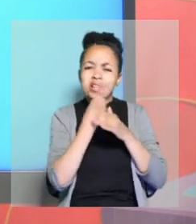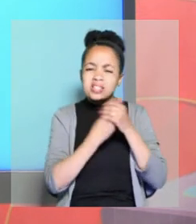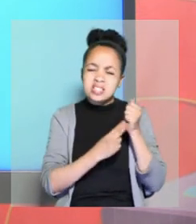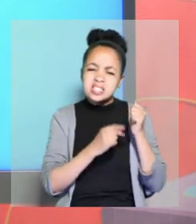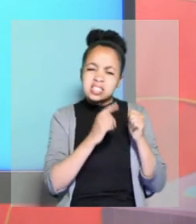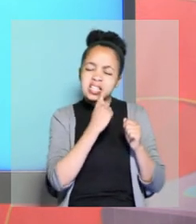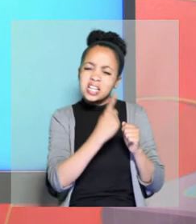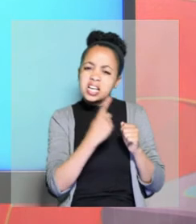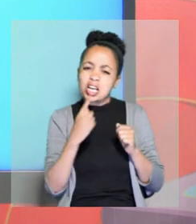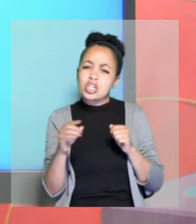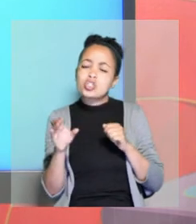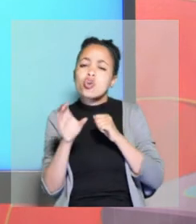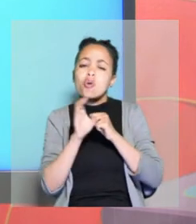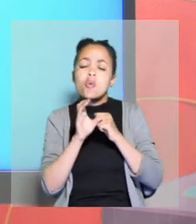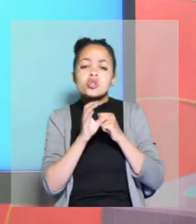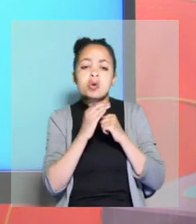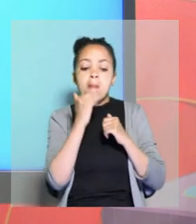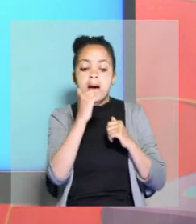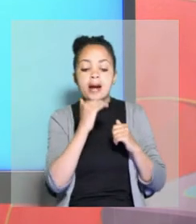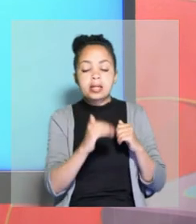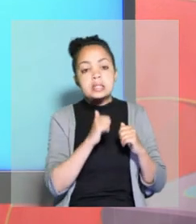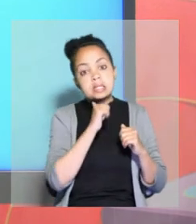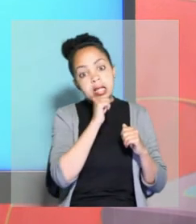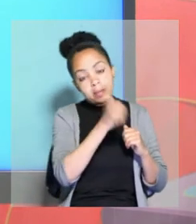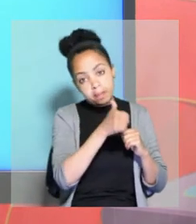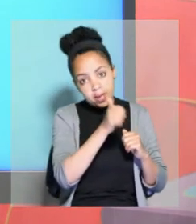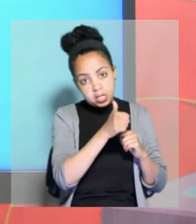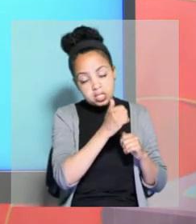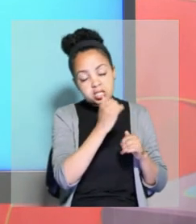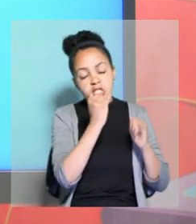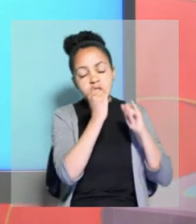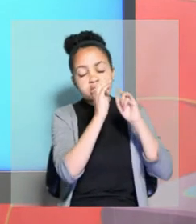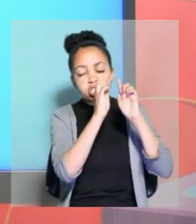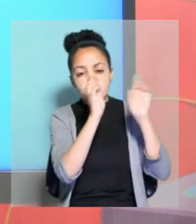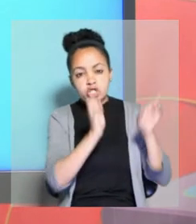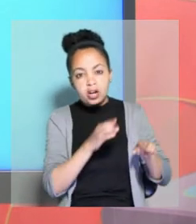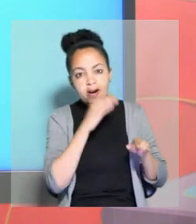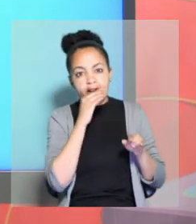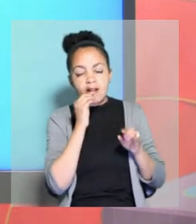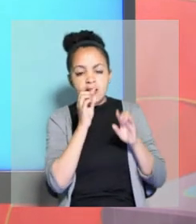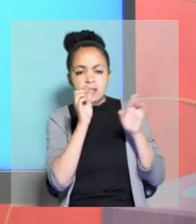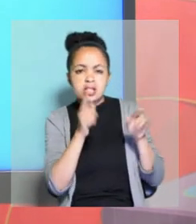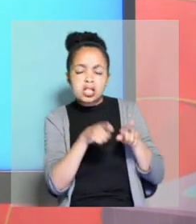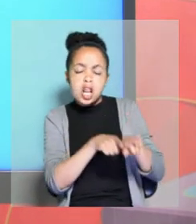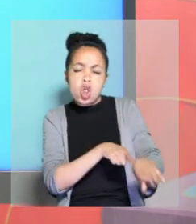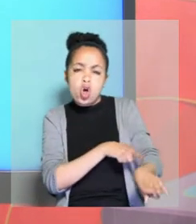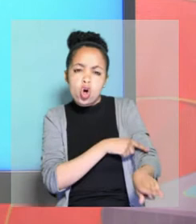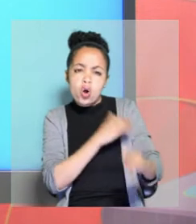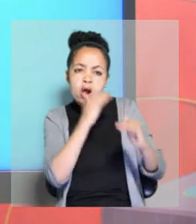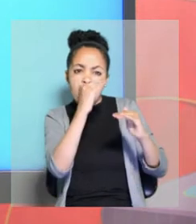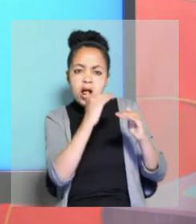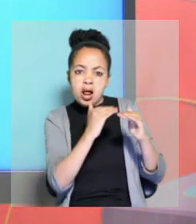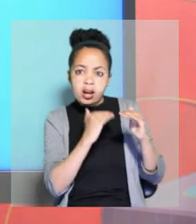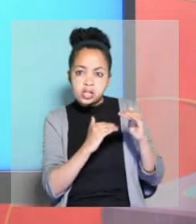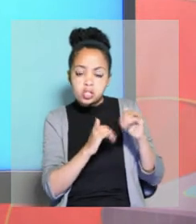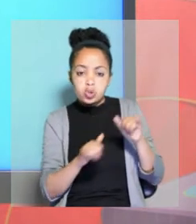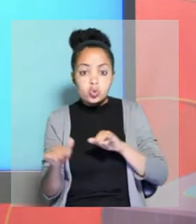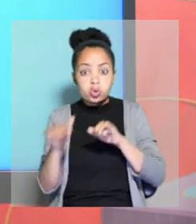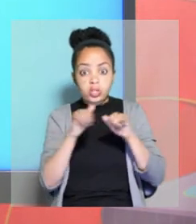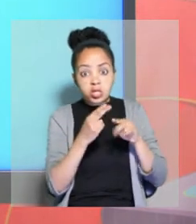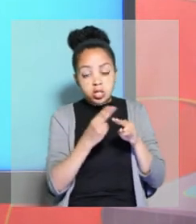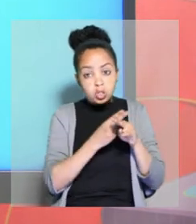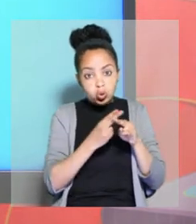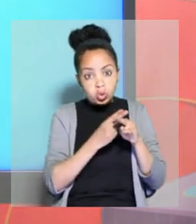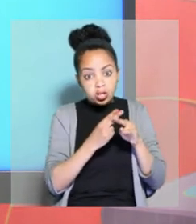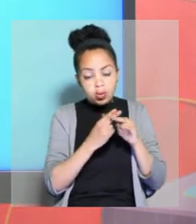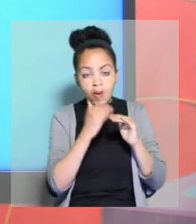chromosome arranged according to their size and the shape. The longer one become arranged together, and the shorter one become